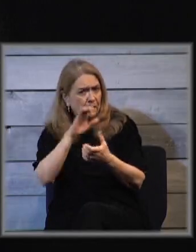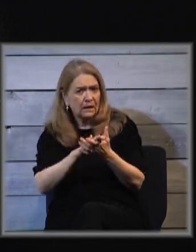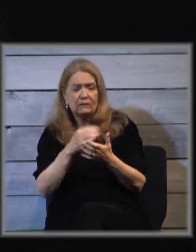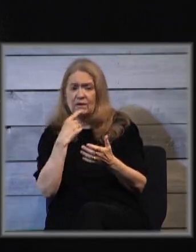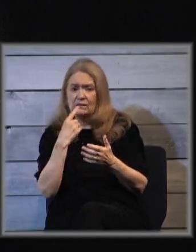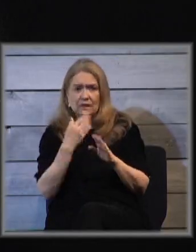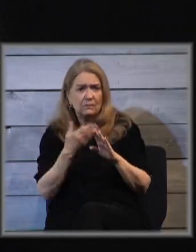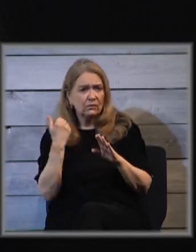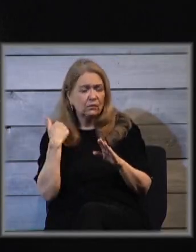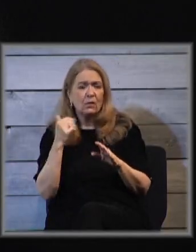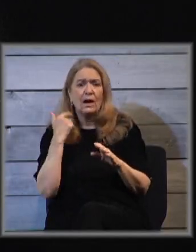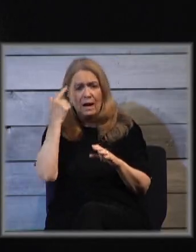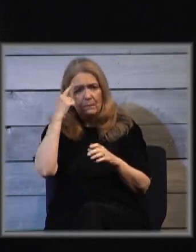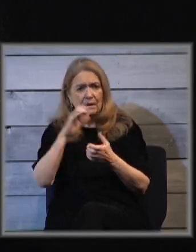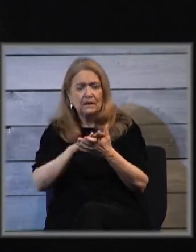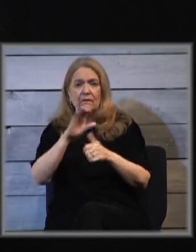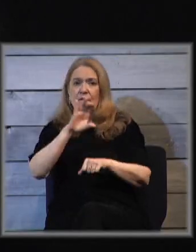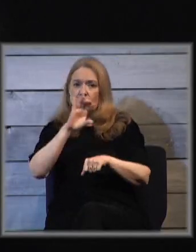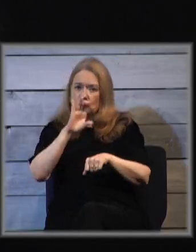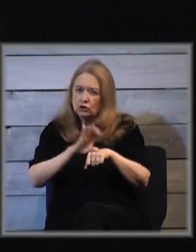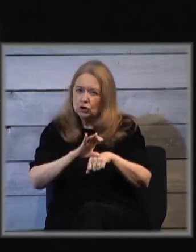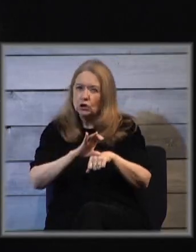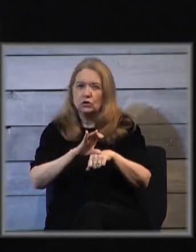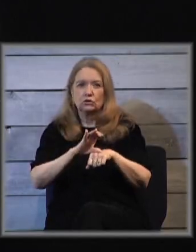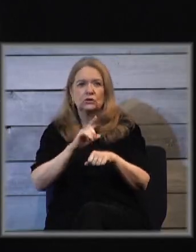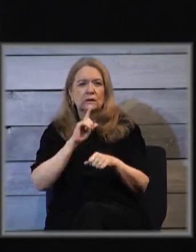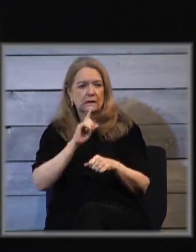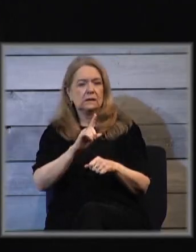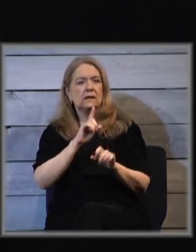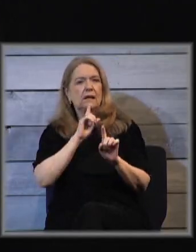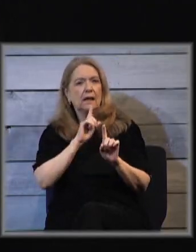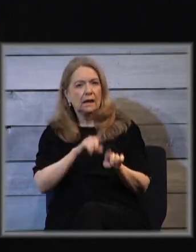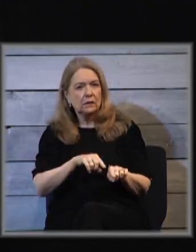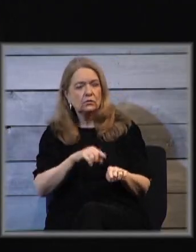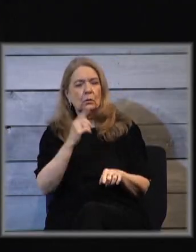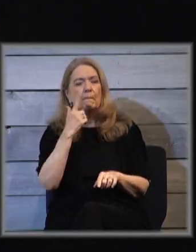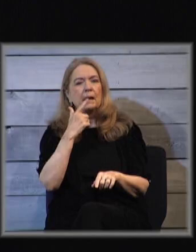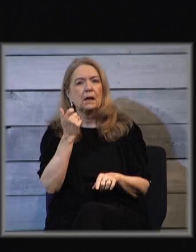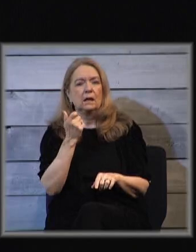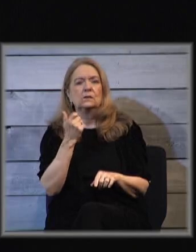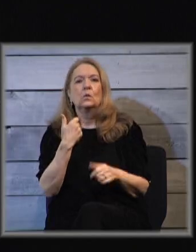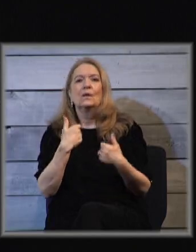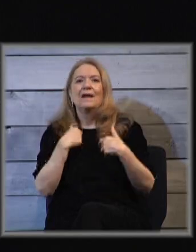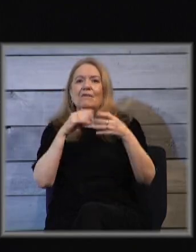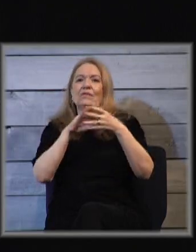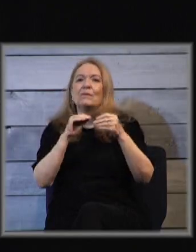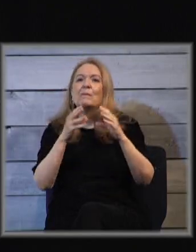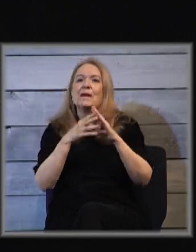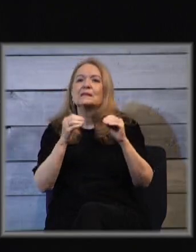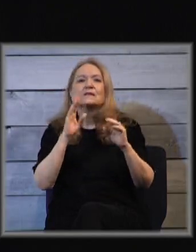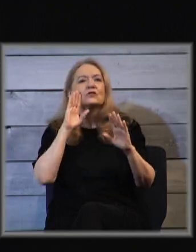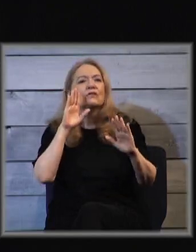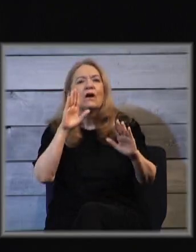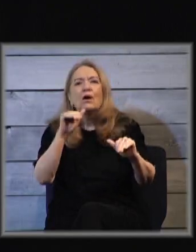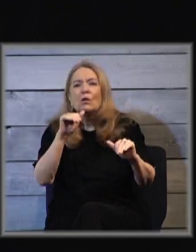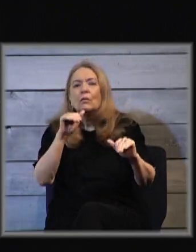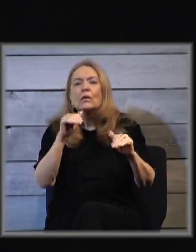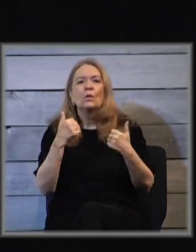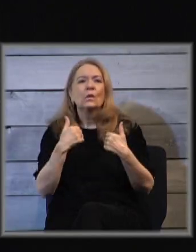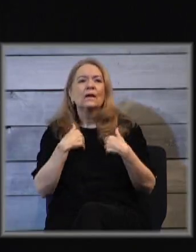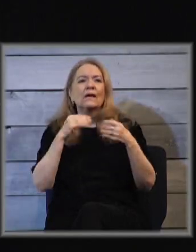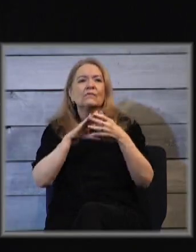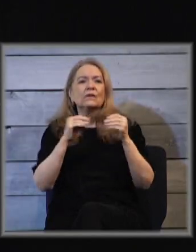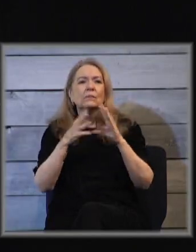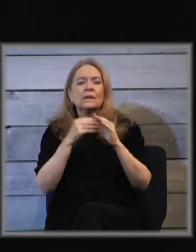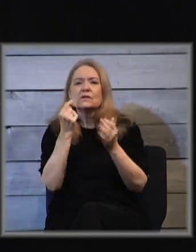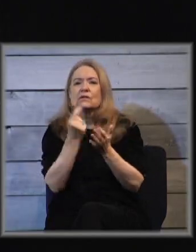that the church is at the heart of the answer because we have the message of hope. We have the message of the